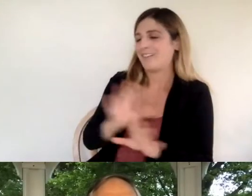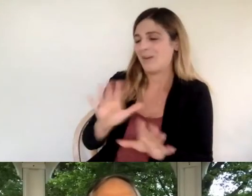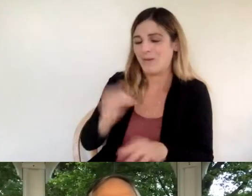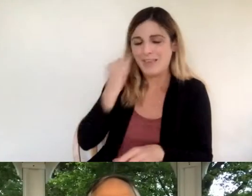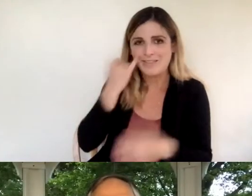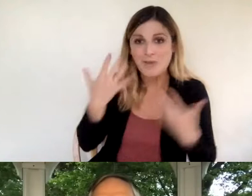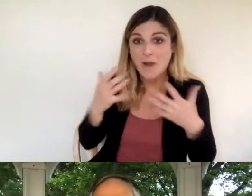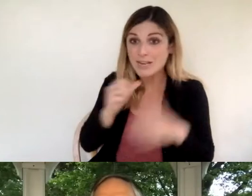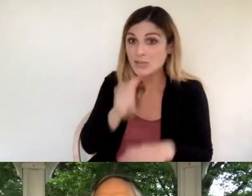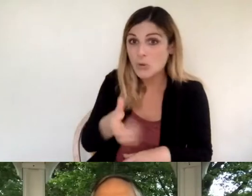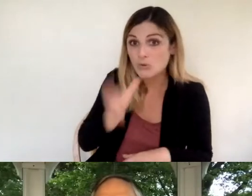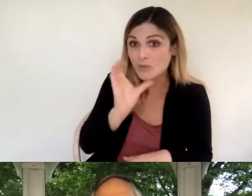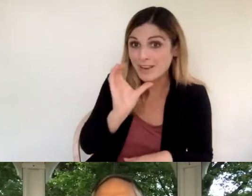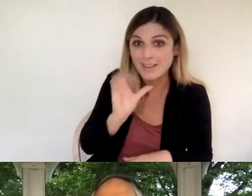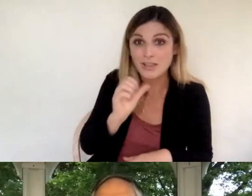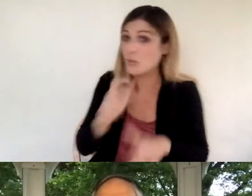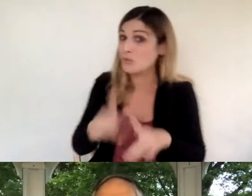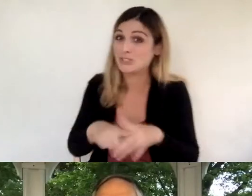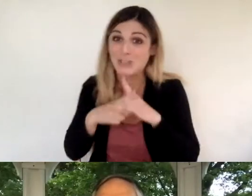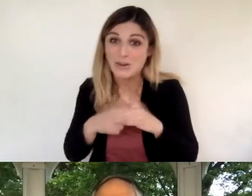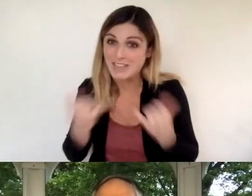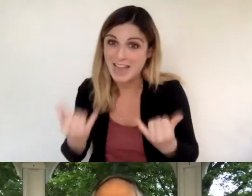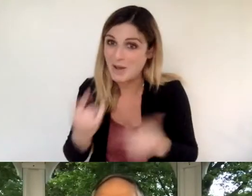doesn't mean you're supposed to start. That's right. Exactly.